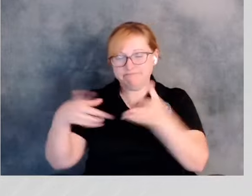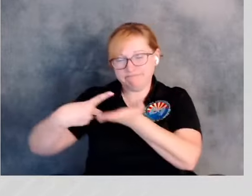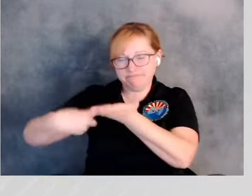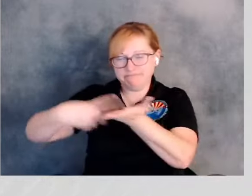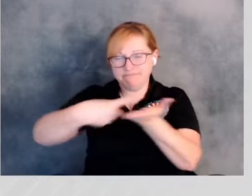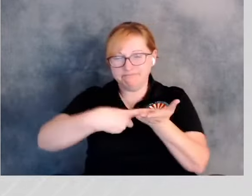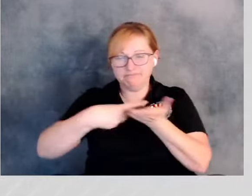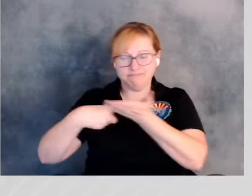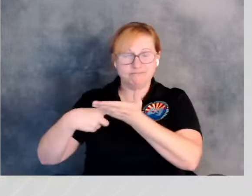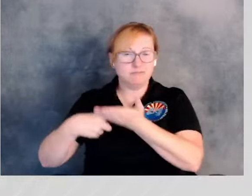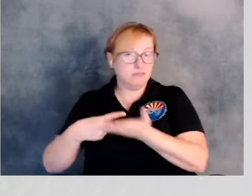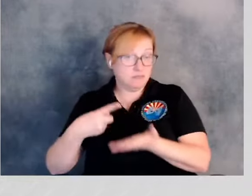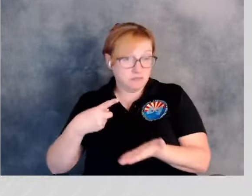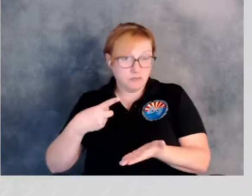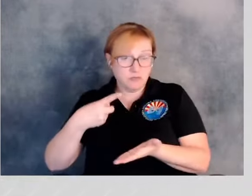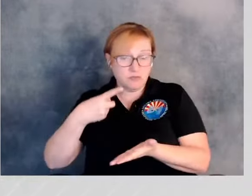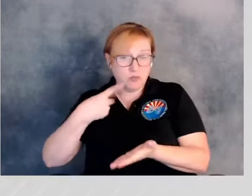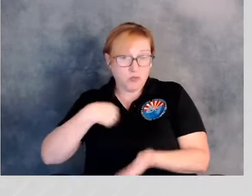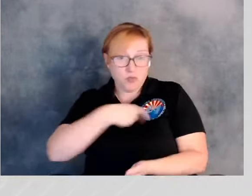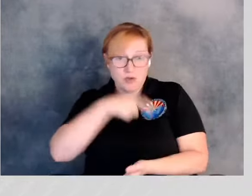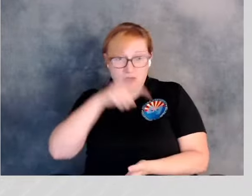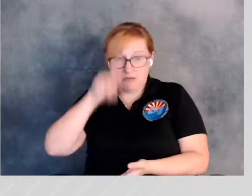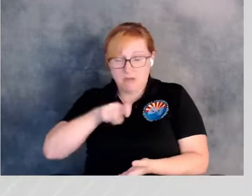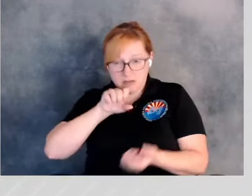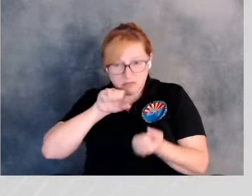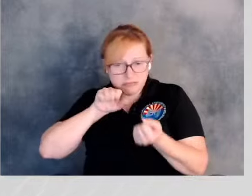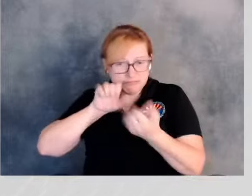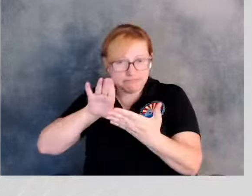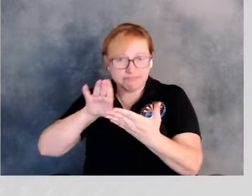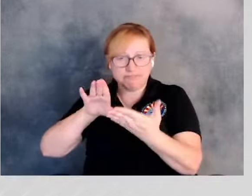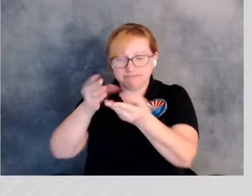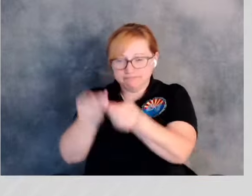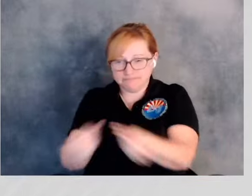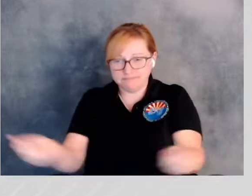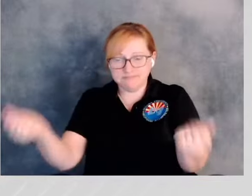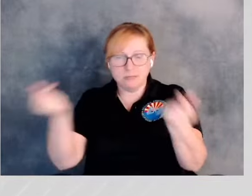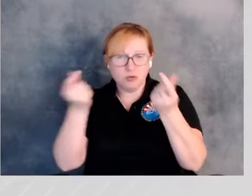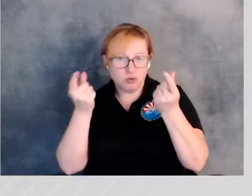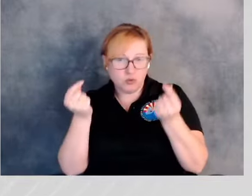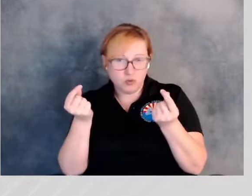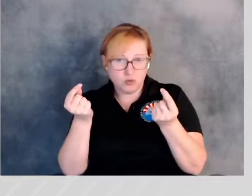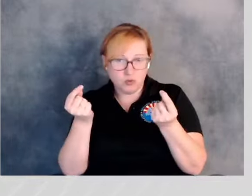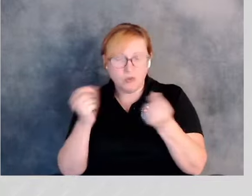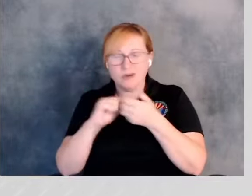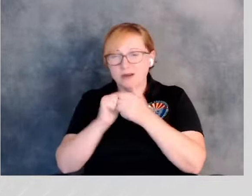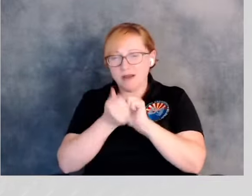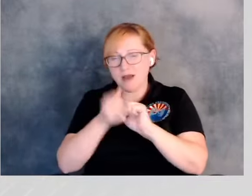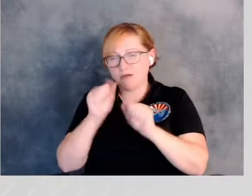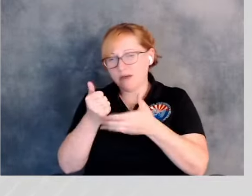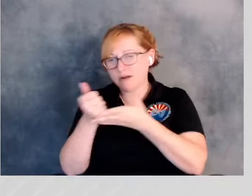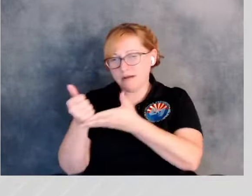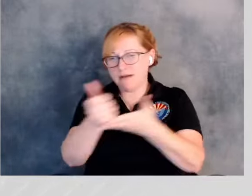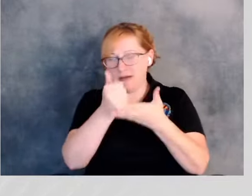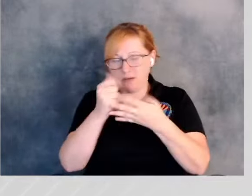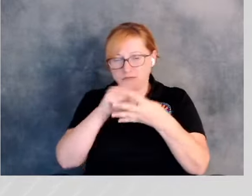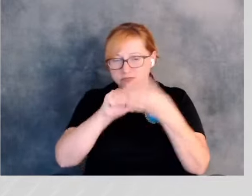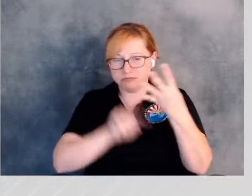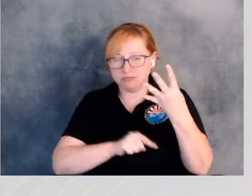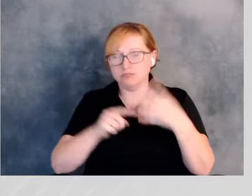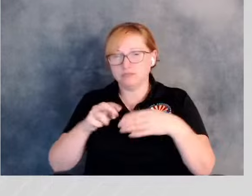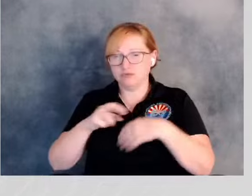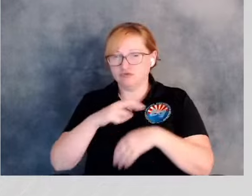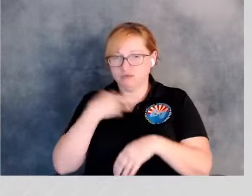any, would be possible to help mitigate unacceptable risk to these resources. It's a fairly daunting task, especially